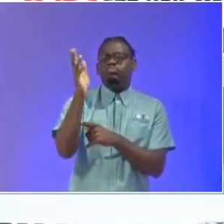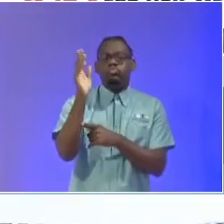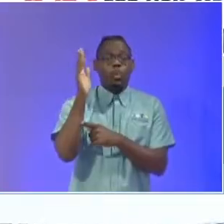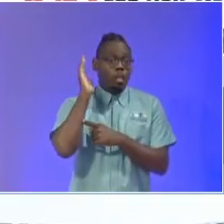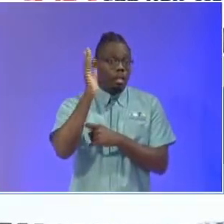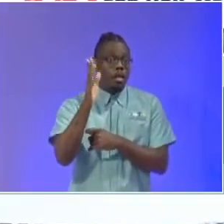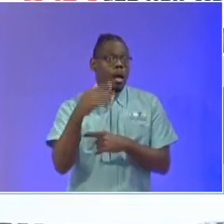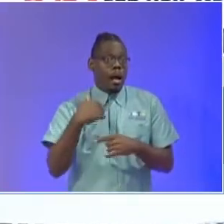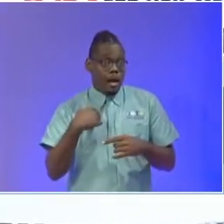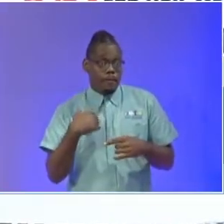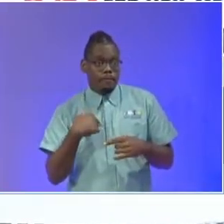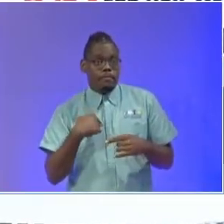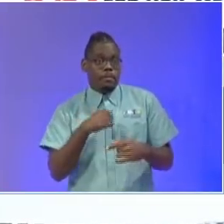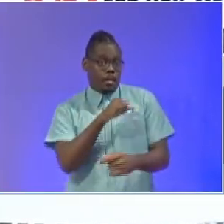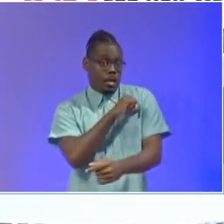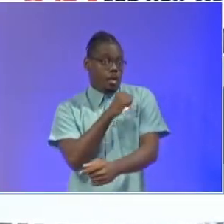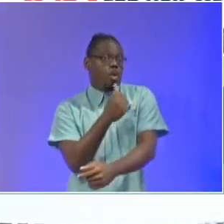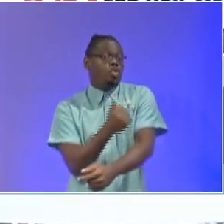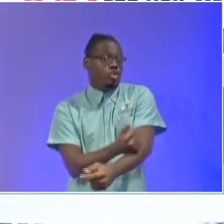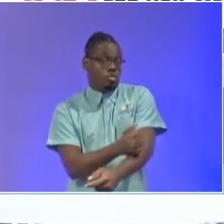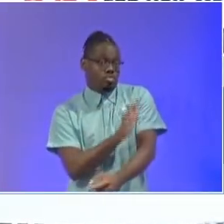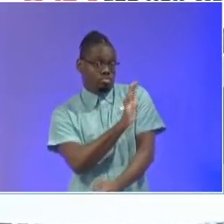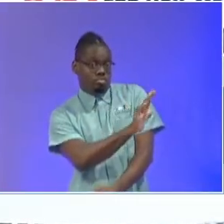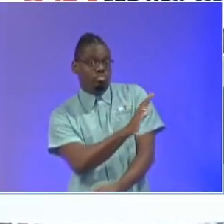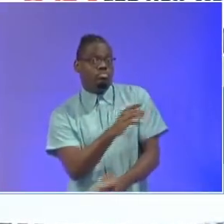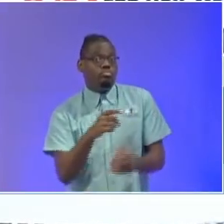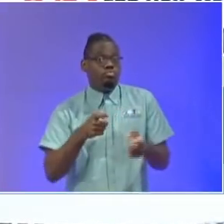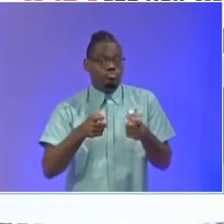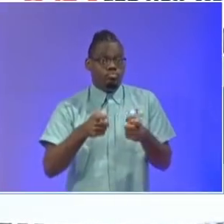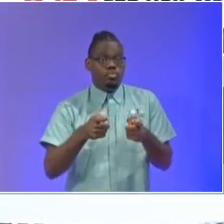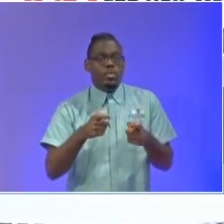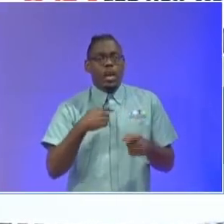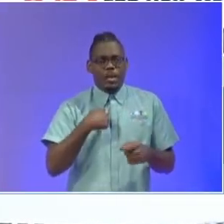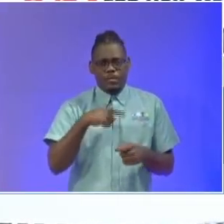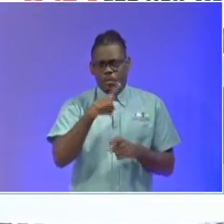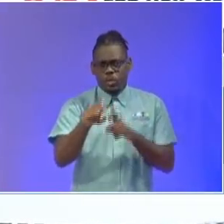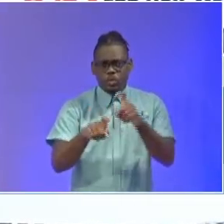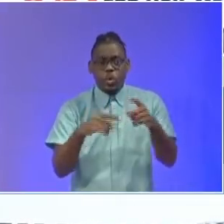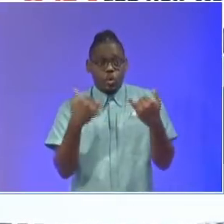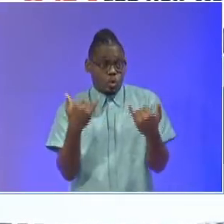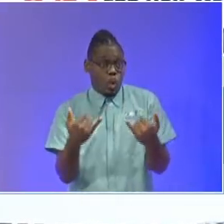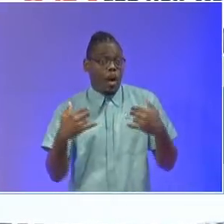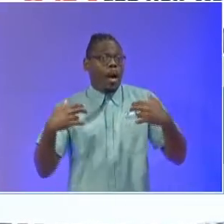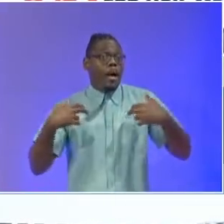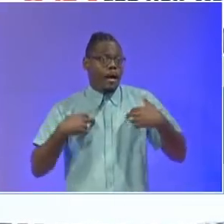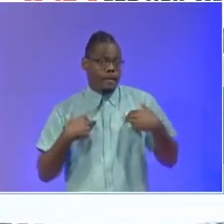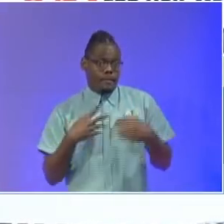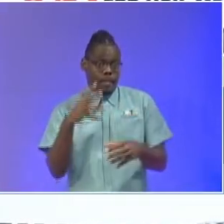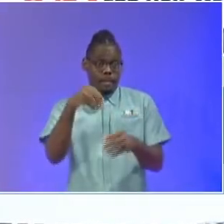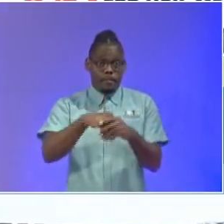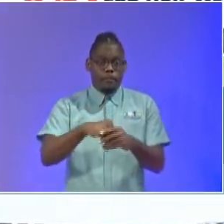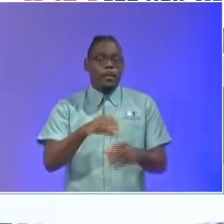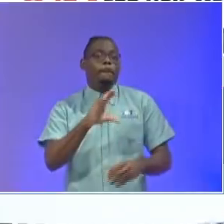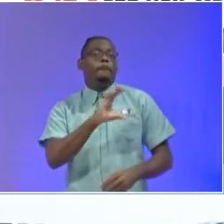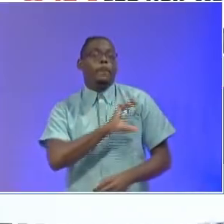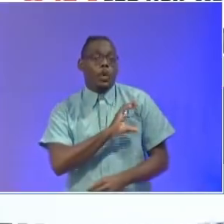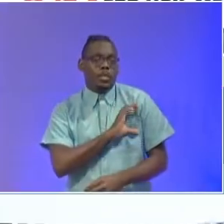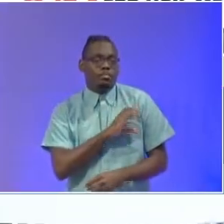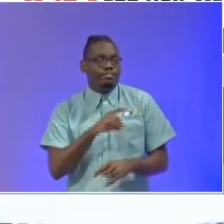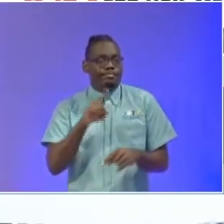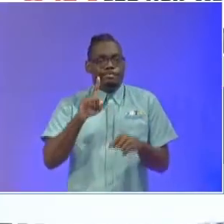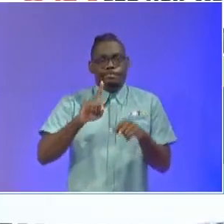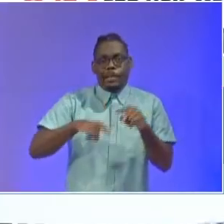engaged in police attention, I tend to be very silent on it, so that the main thing is that